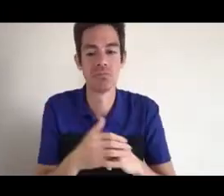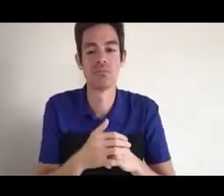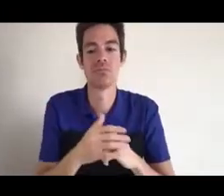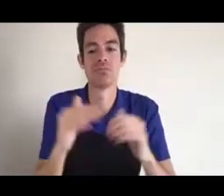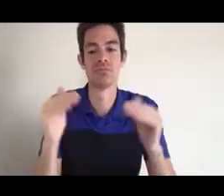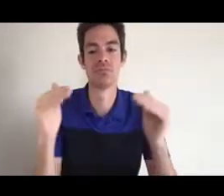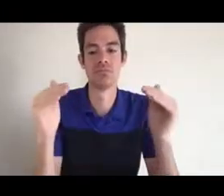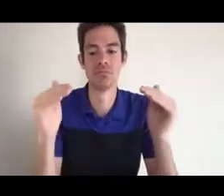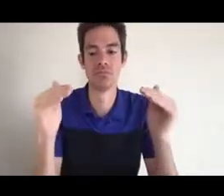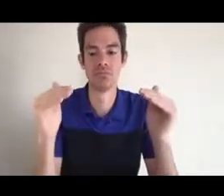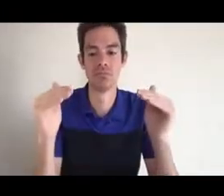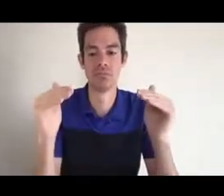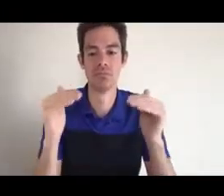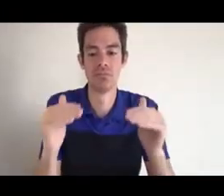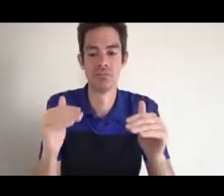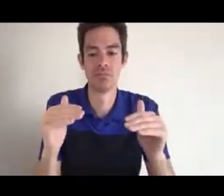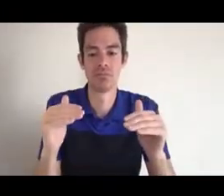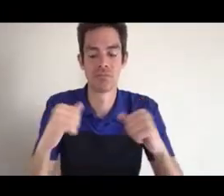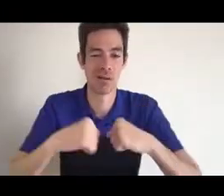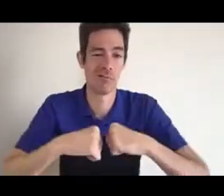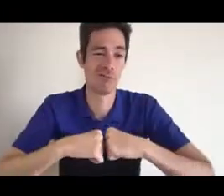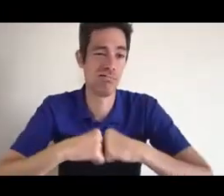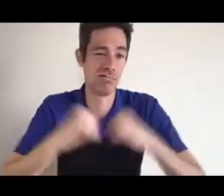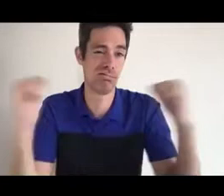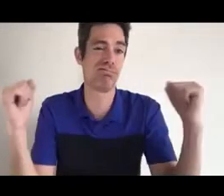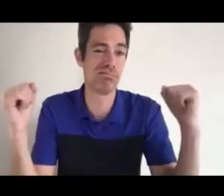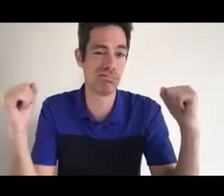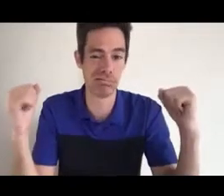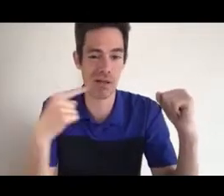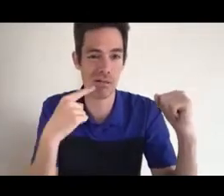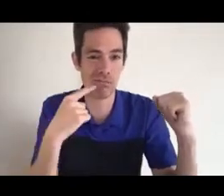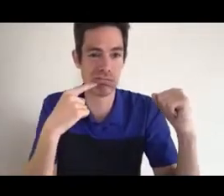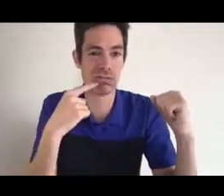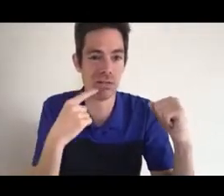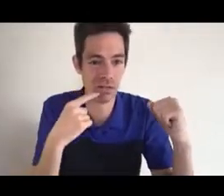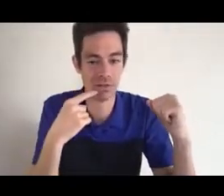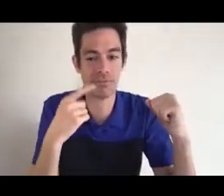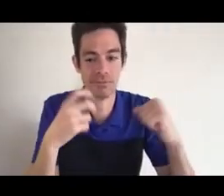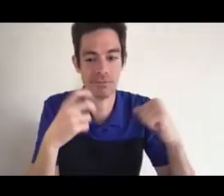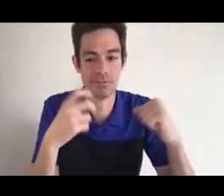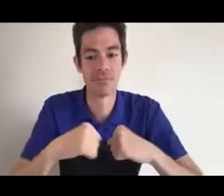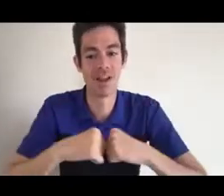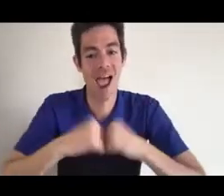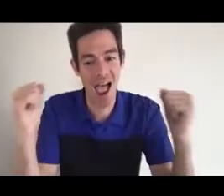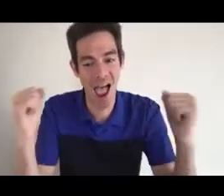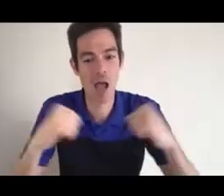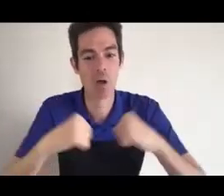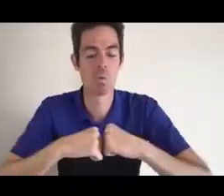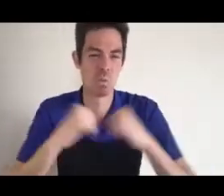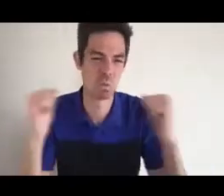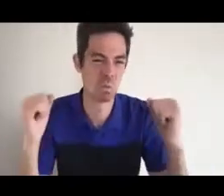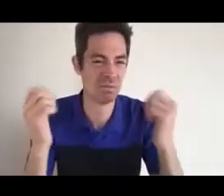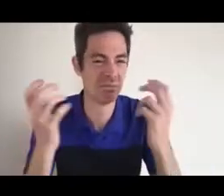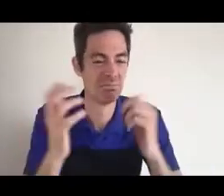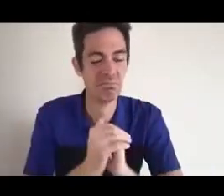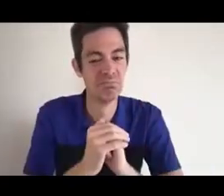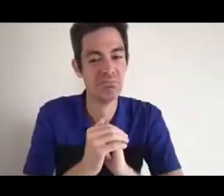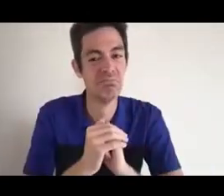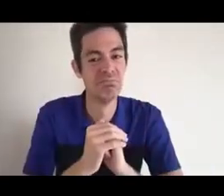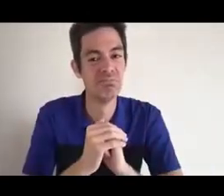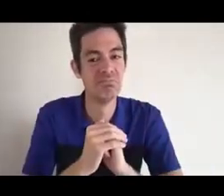you typically can use just one time. Next, we have the pro mouth